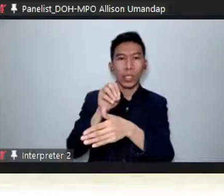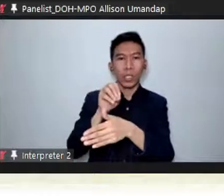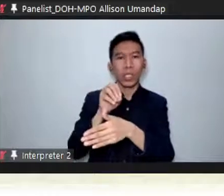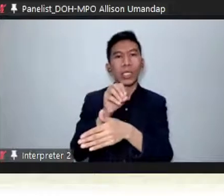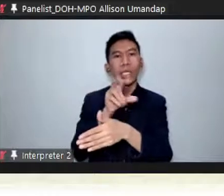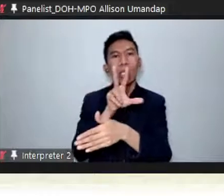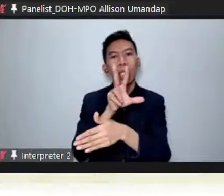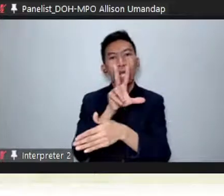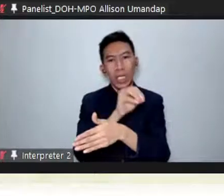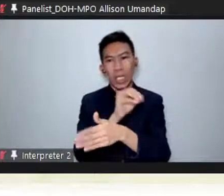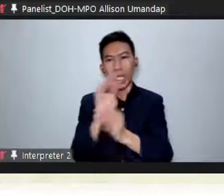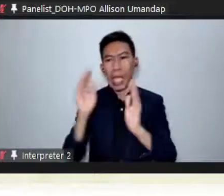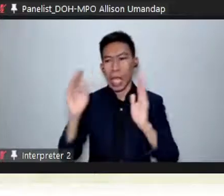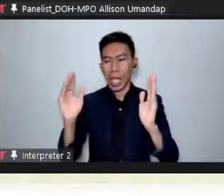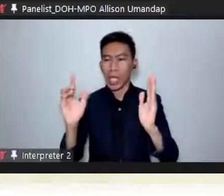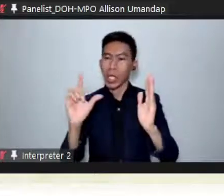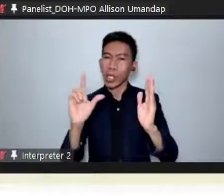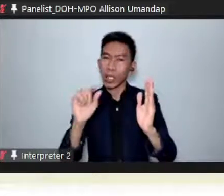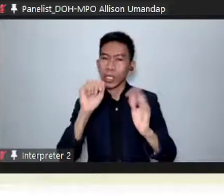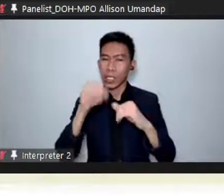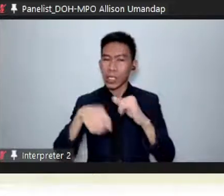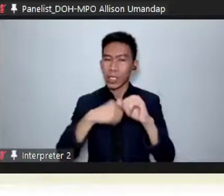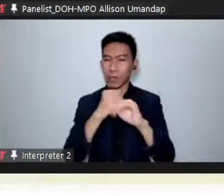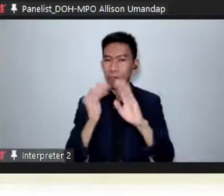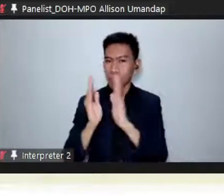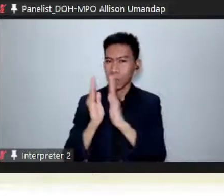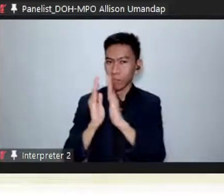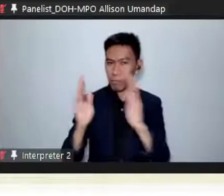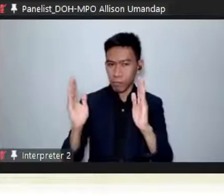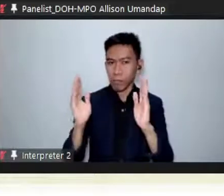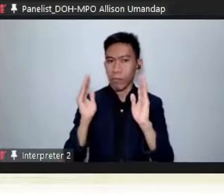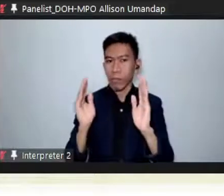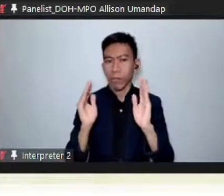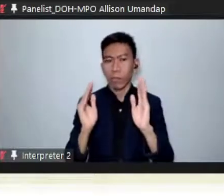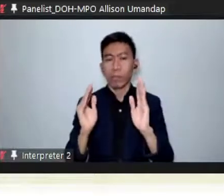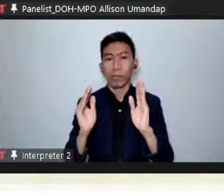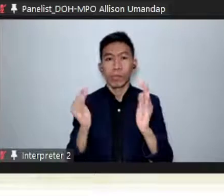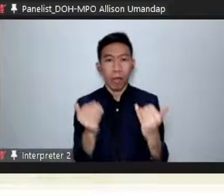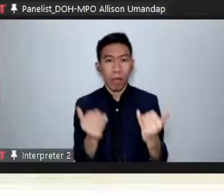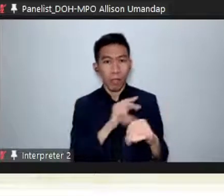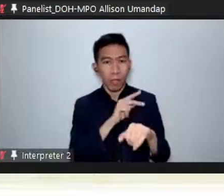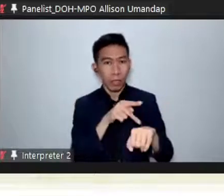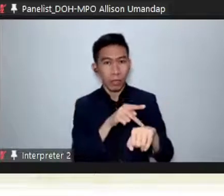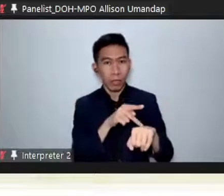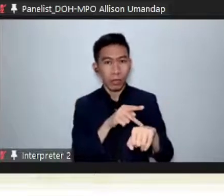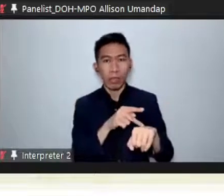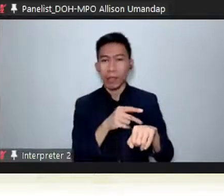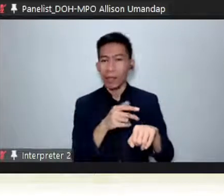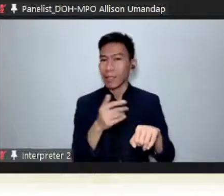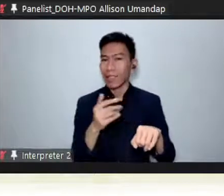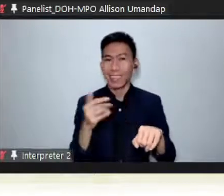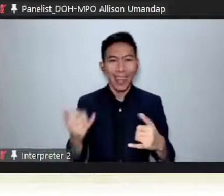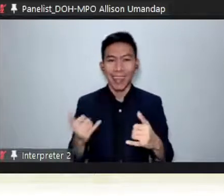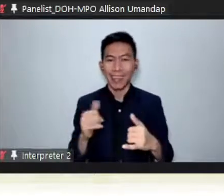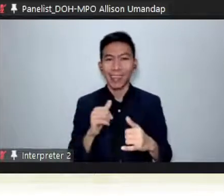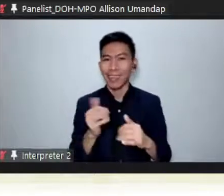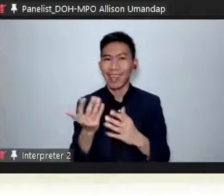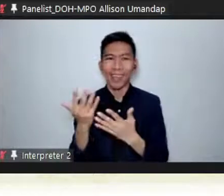2010-2030, a 20-year implementation period. We are not in 2010. We are